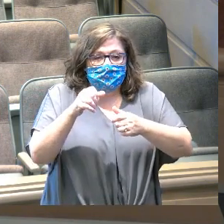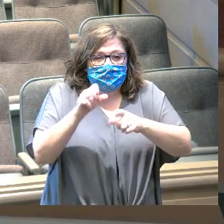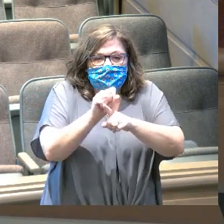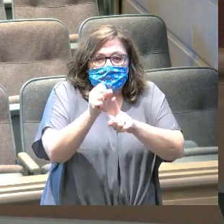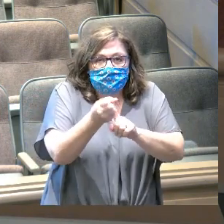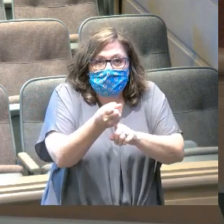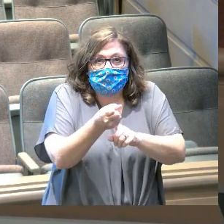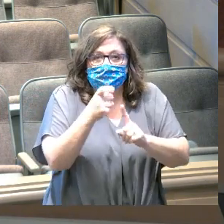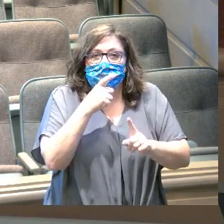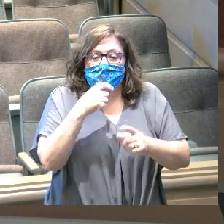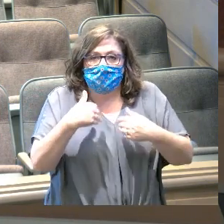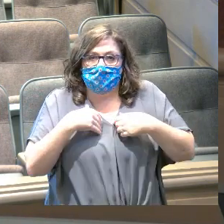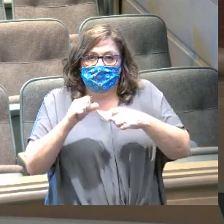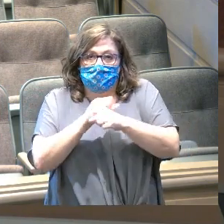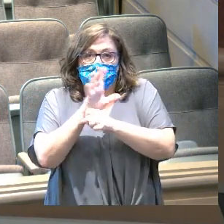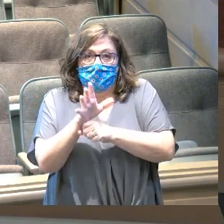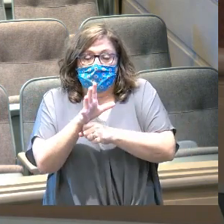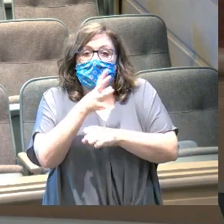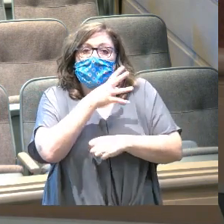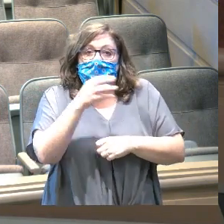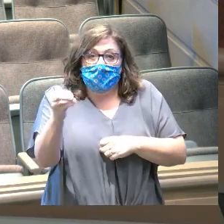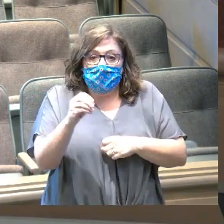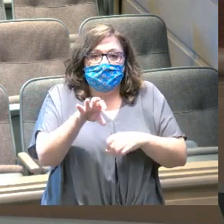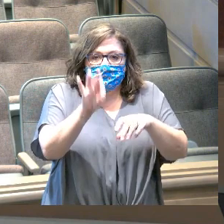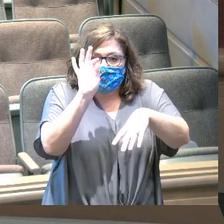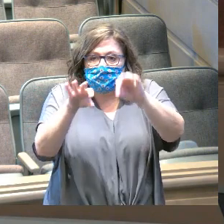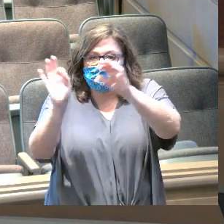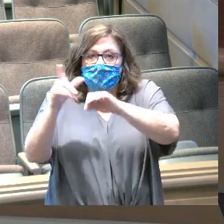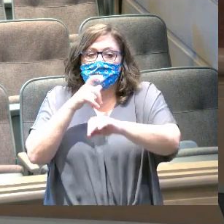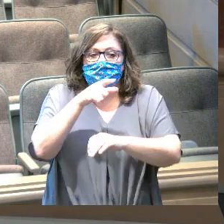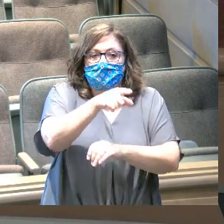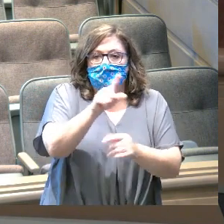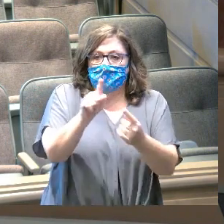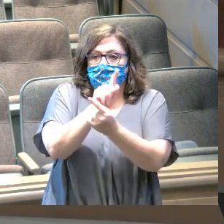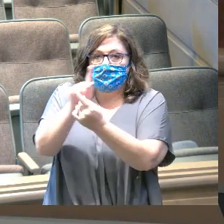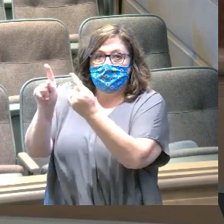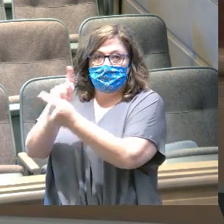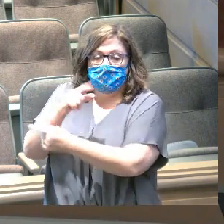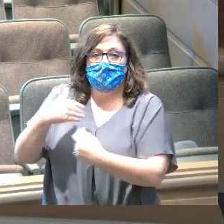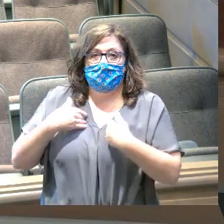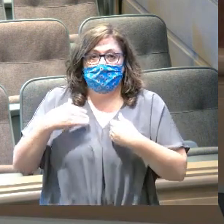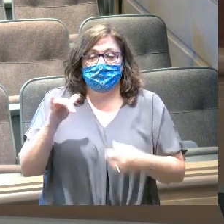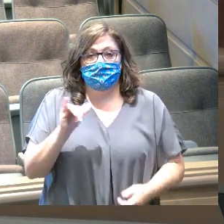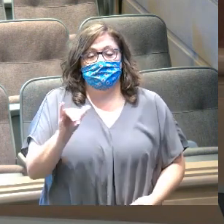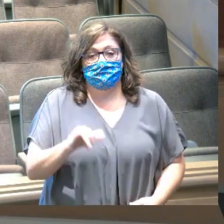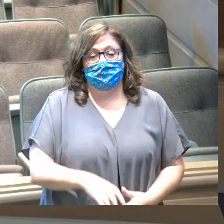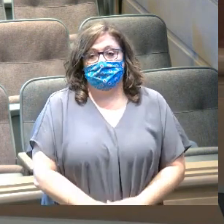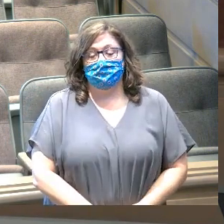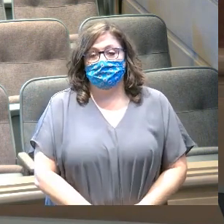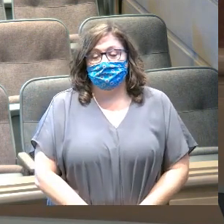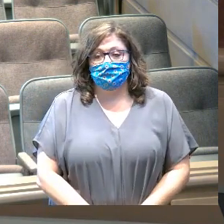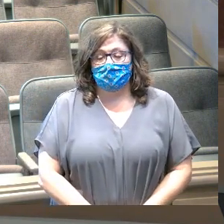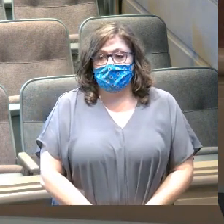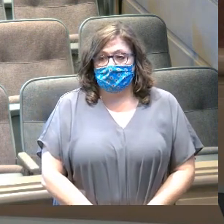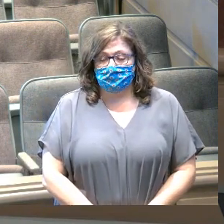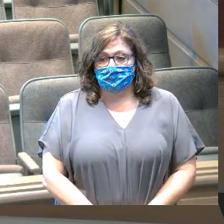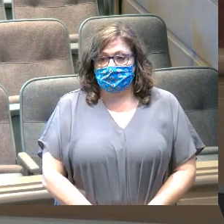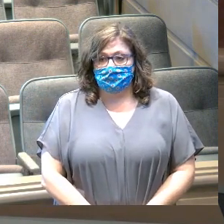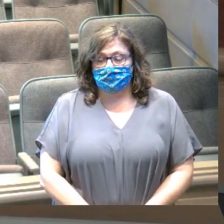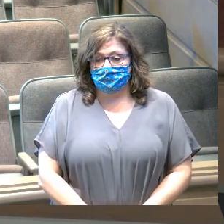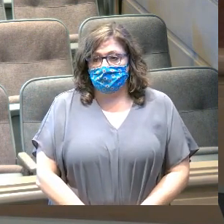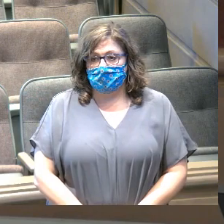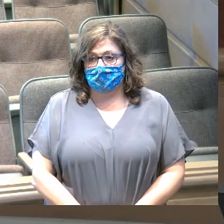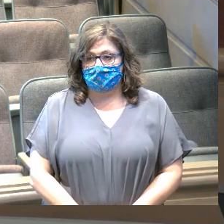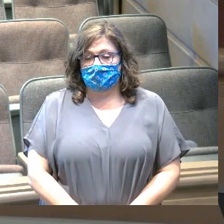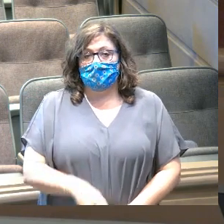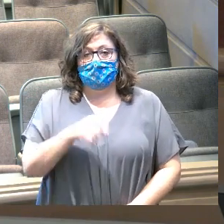contact tracing is. You track and isolate those who may be affected. What you're doing is you're keeping those who may have been